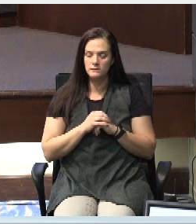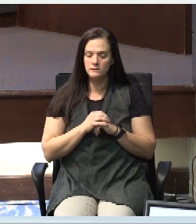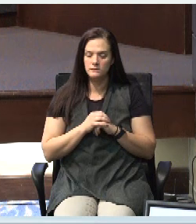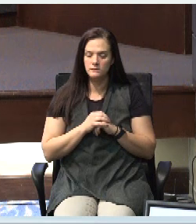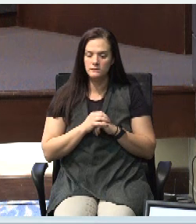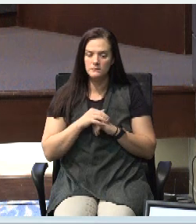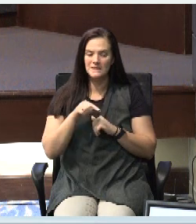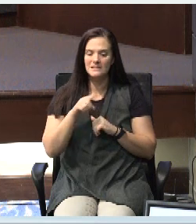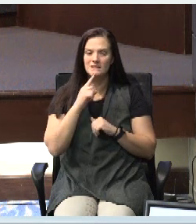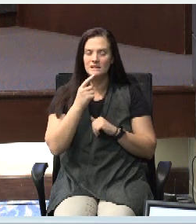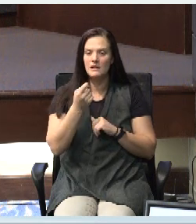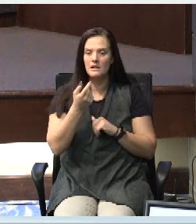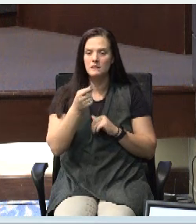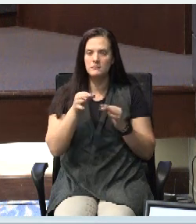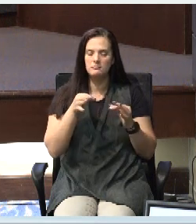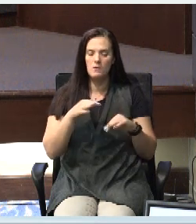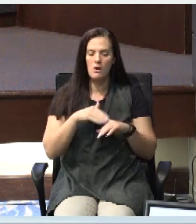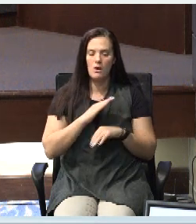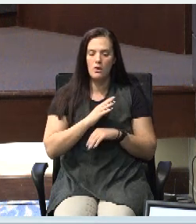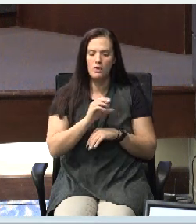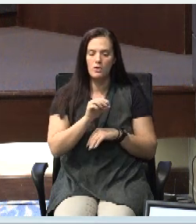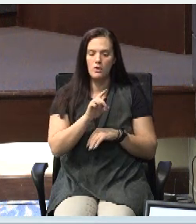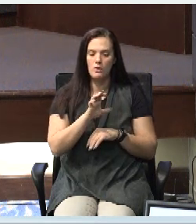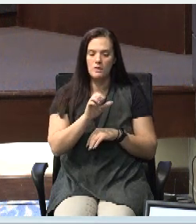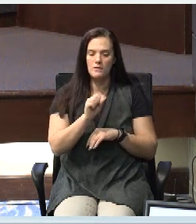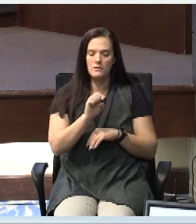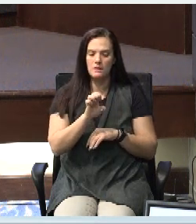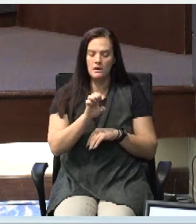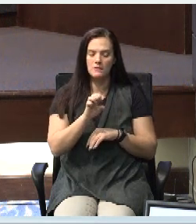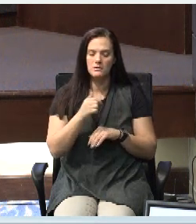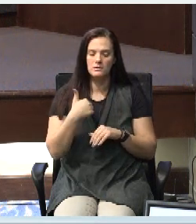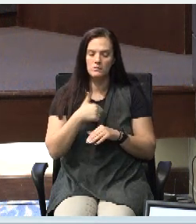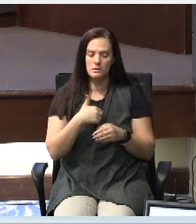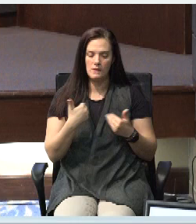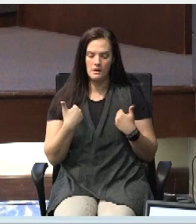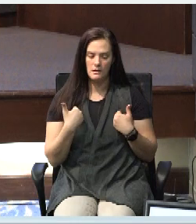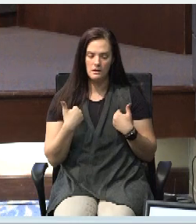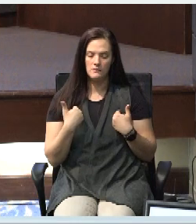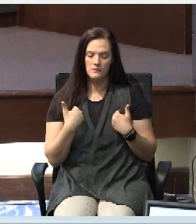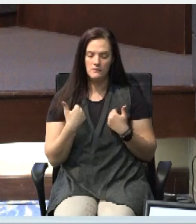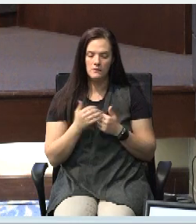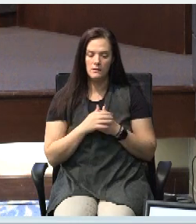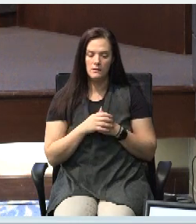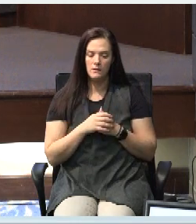And just a little bit on our code case types that we have. Pardon me.